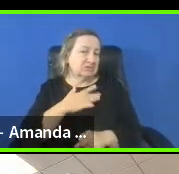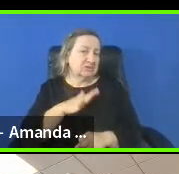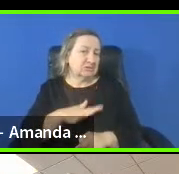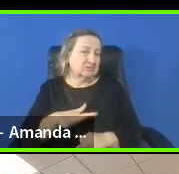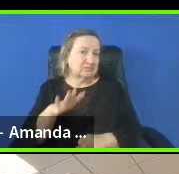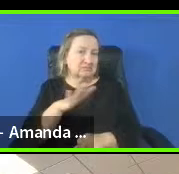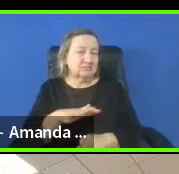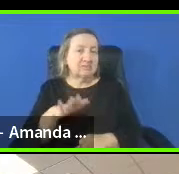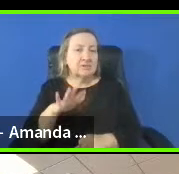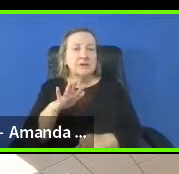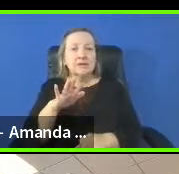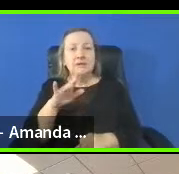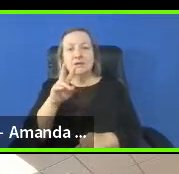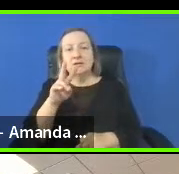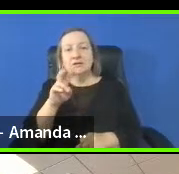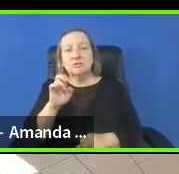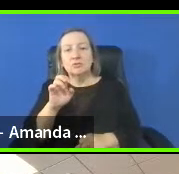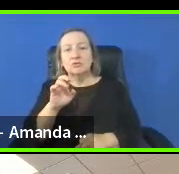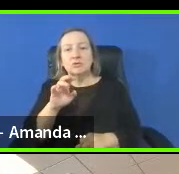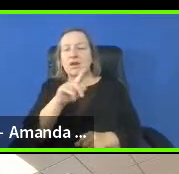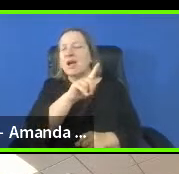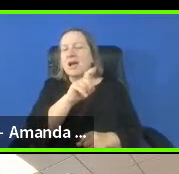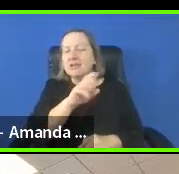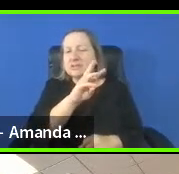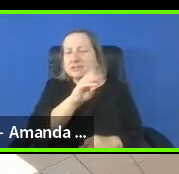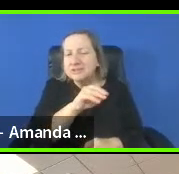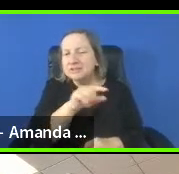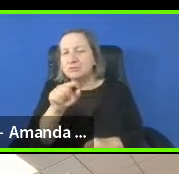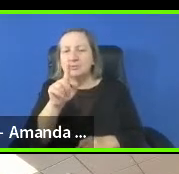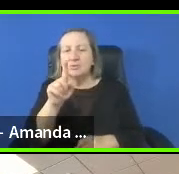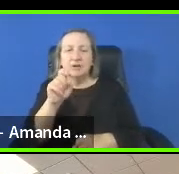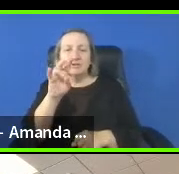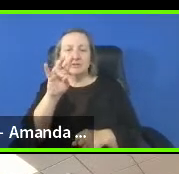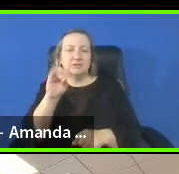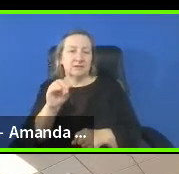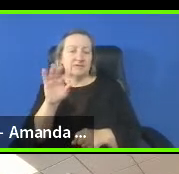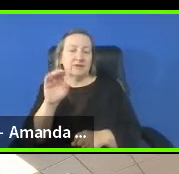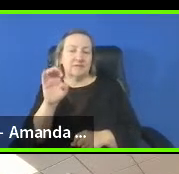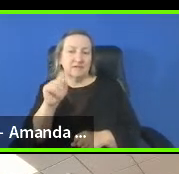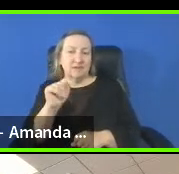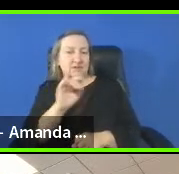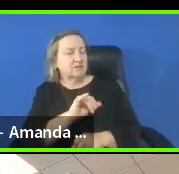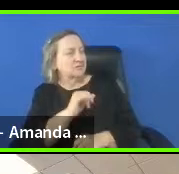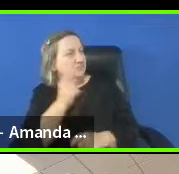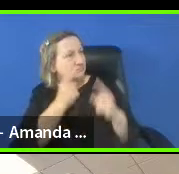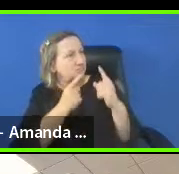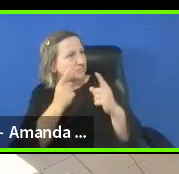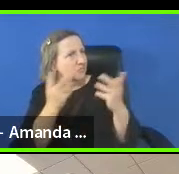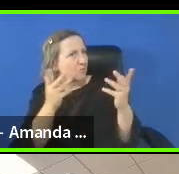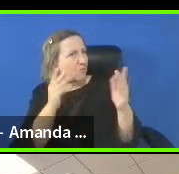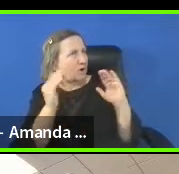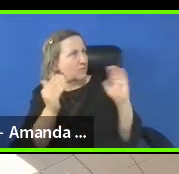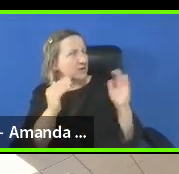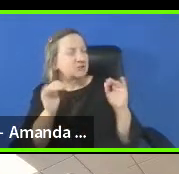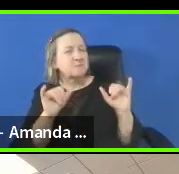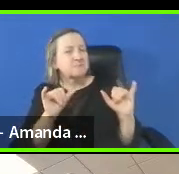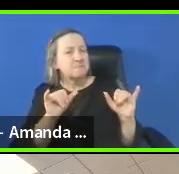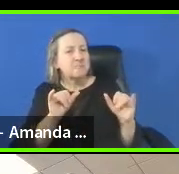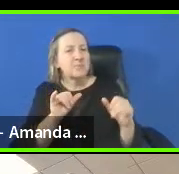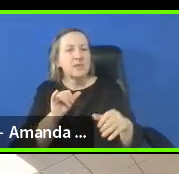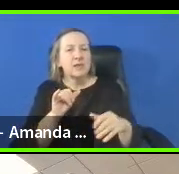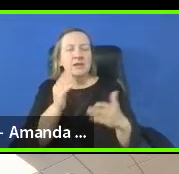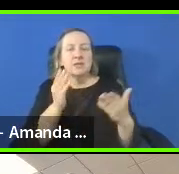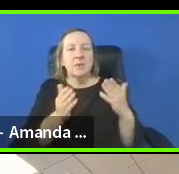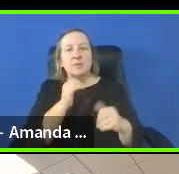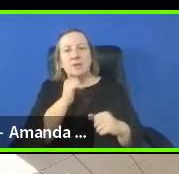range of between 160, 170 feet. Okay, I was just wondering the comparison there. And of course, they don't probably have